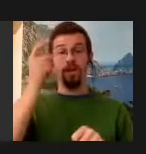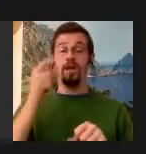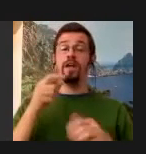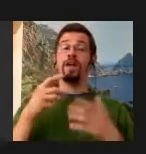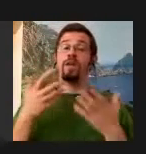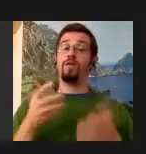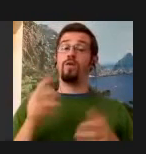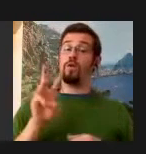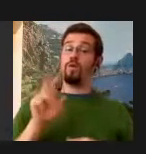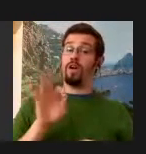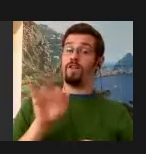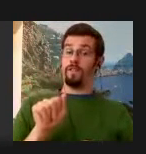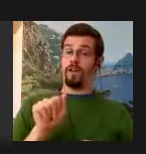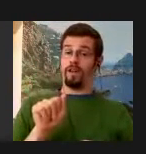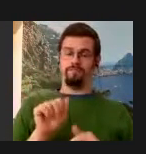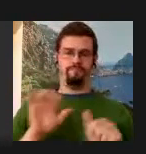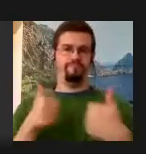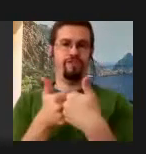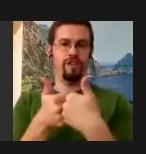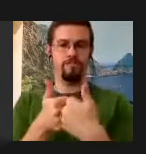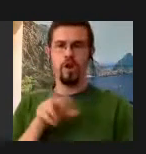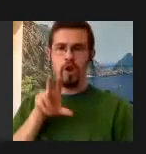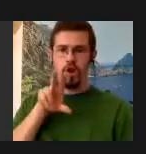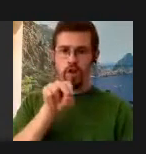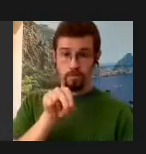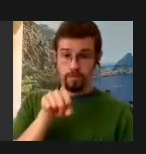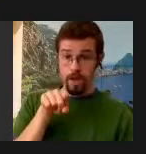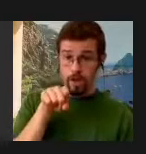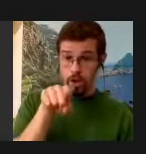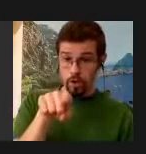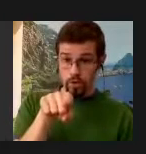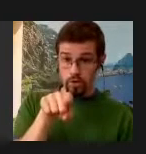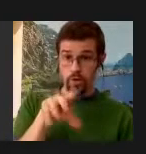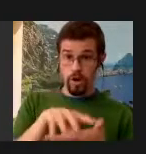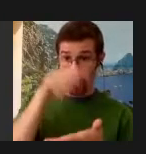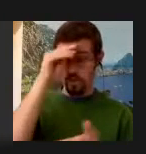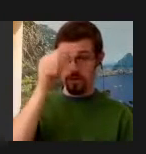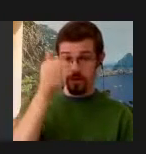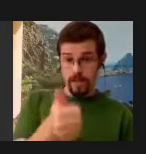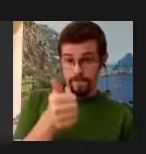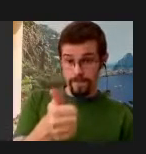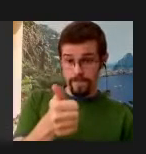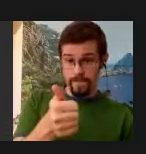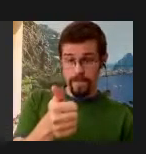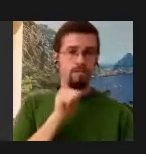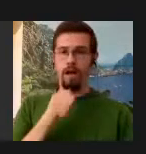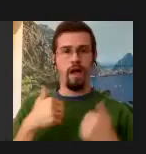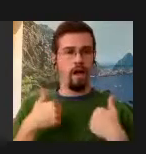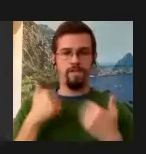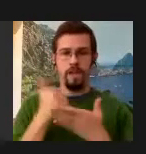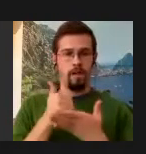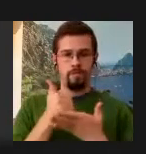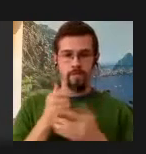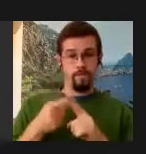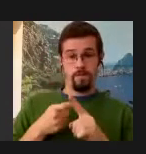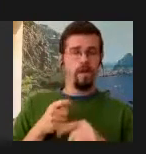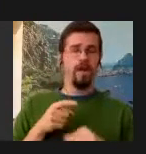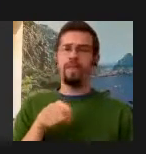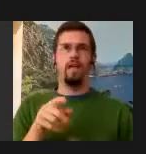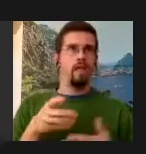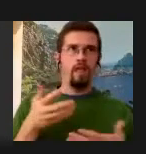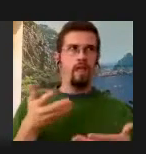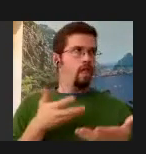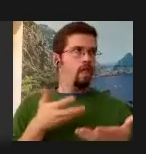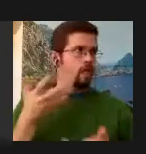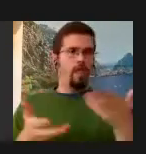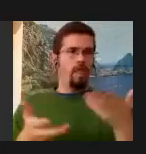Wafa, she made the challenge. She said, "No, you will try to make that alone without any help." But they could not make it, and so they had